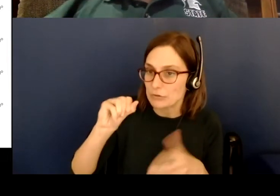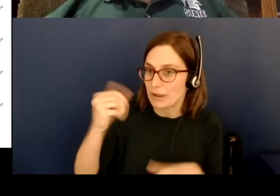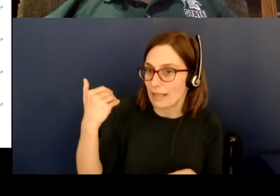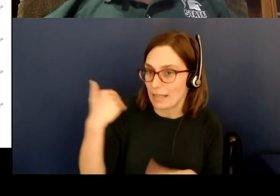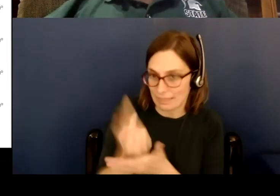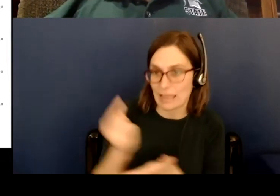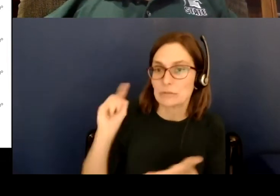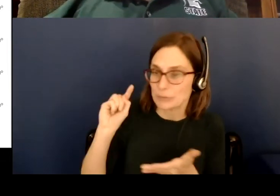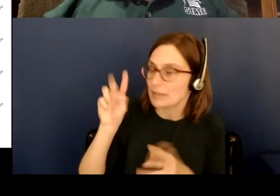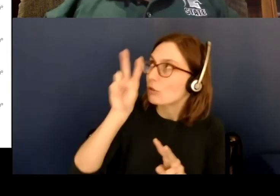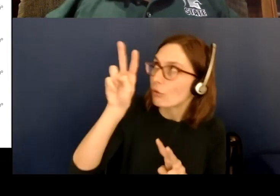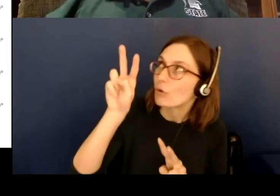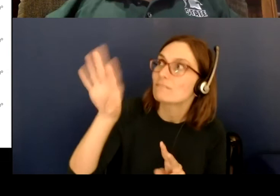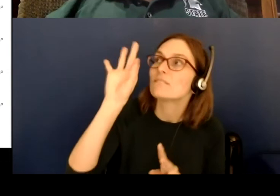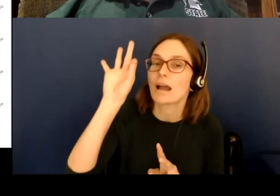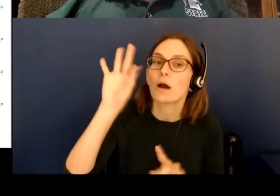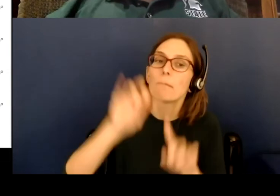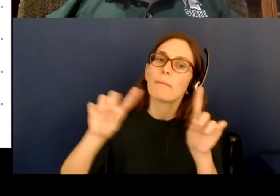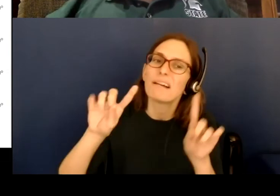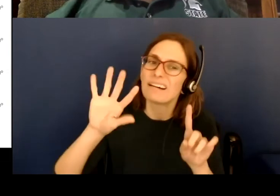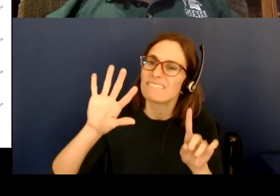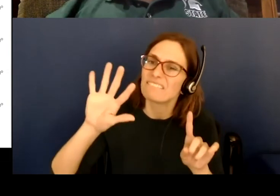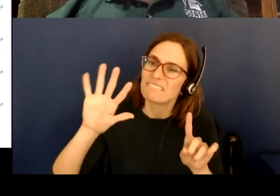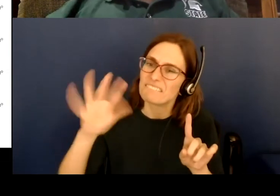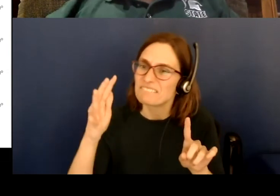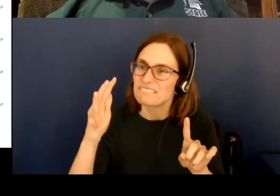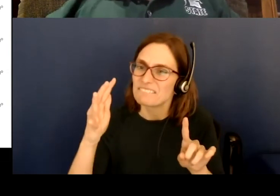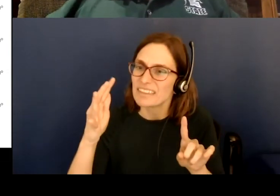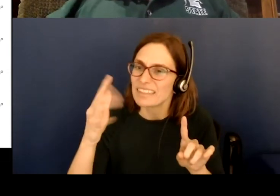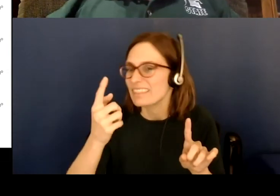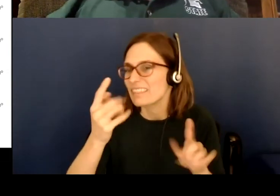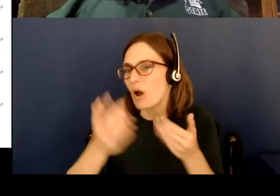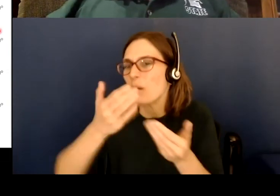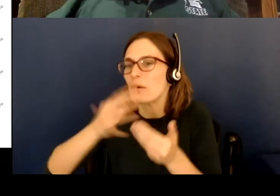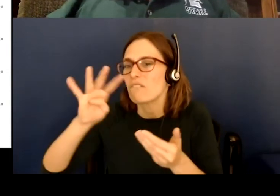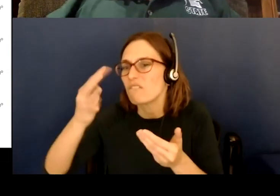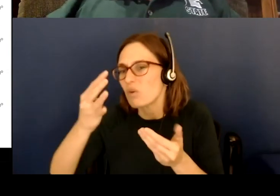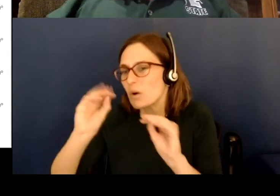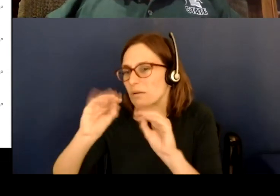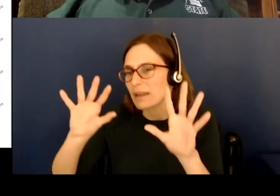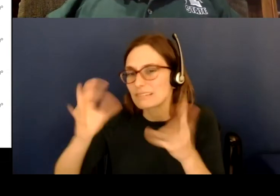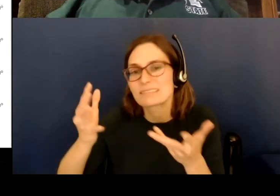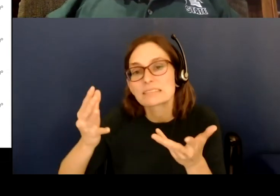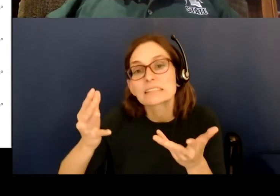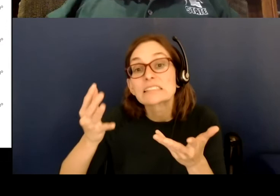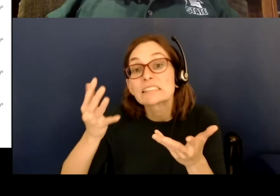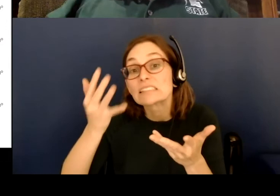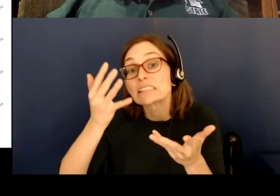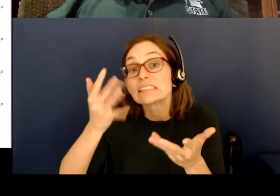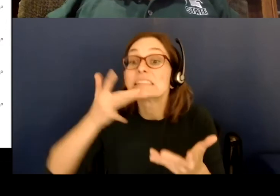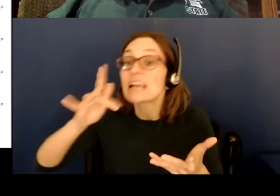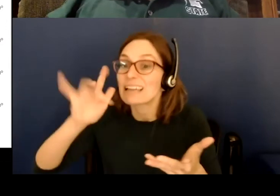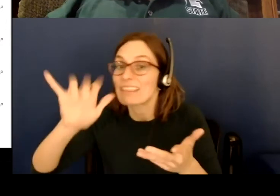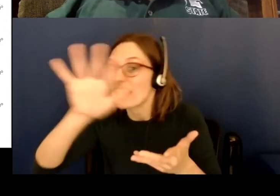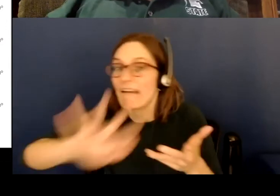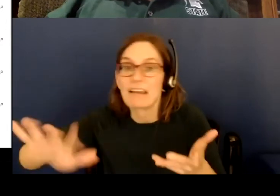week, okay? But it's about 5th magnitude, maybe a little bit brighter. Fortunately, in this area, there are no other